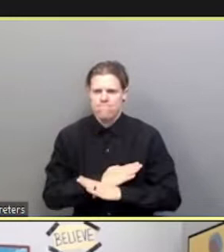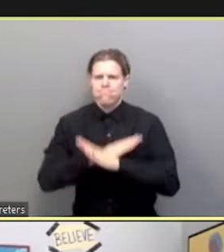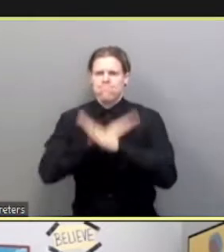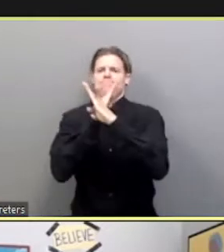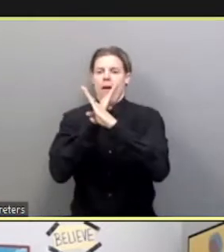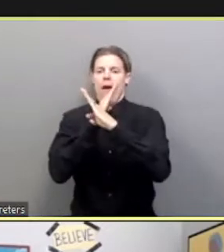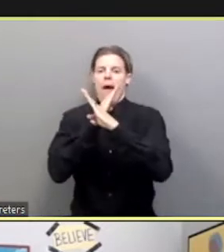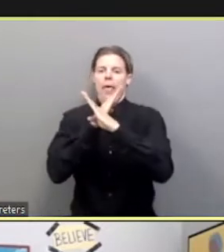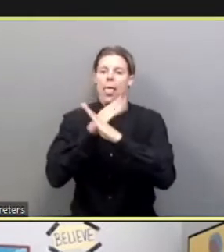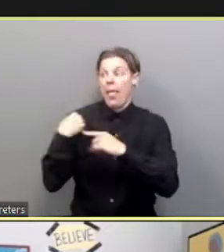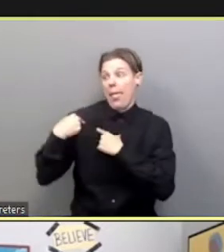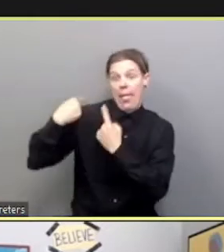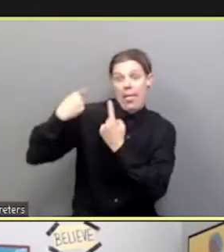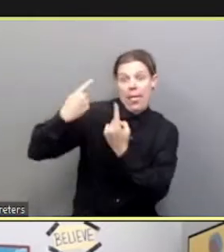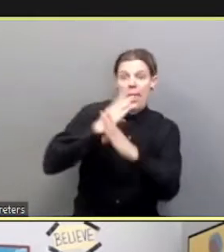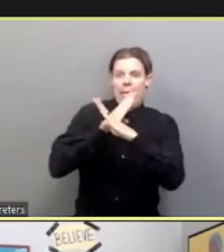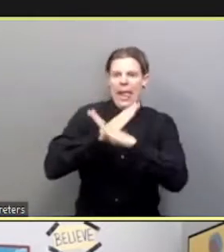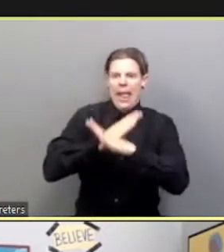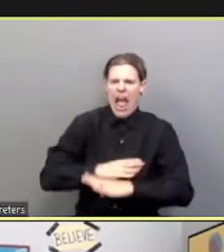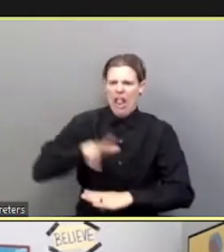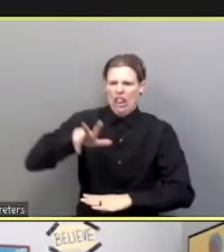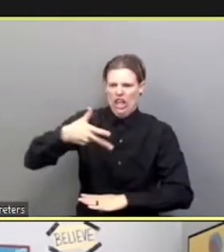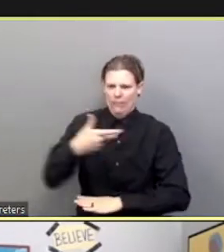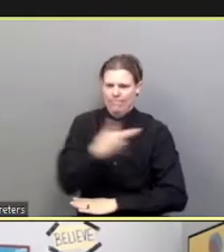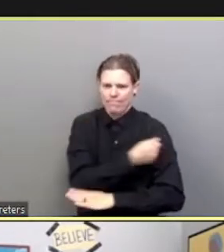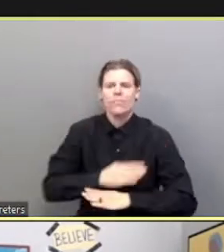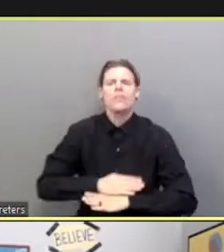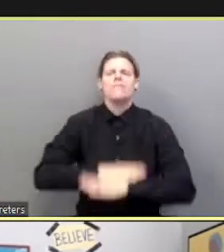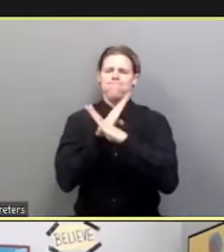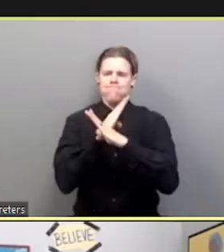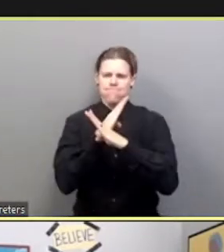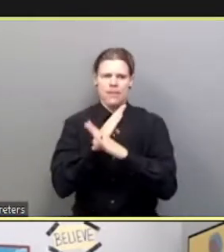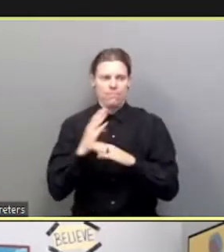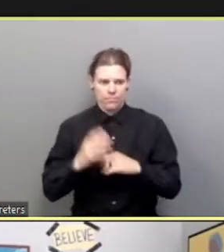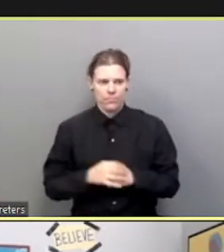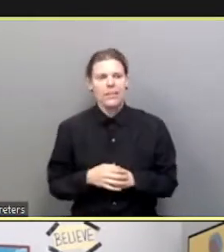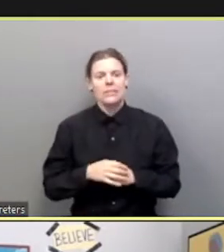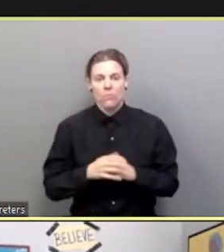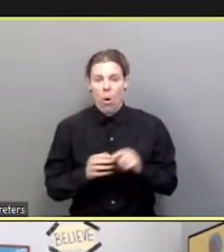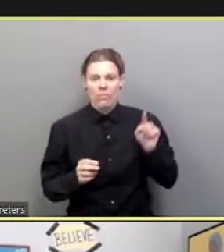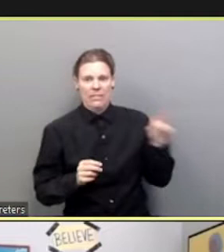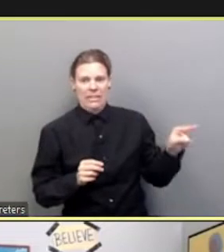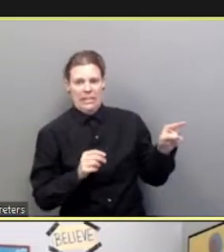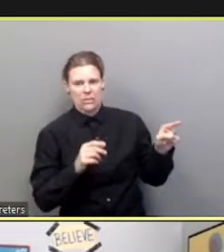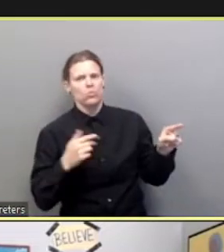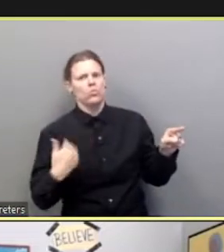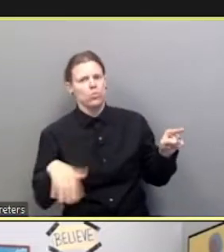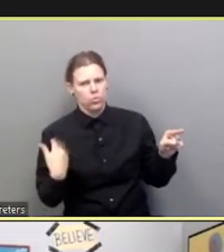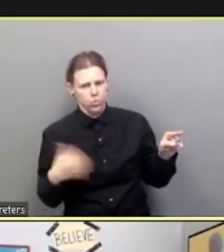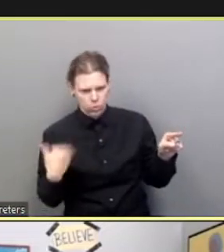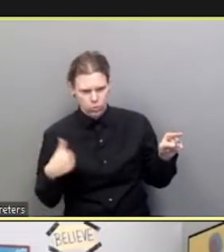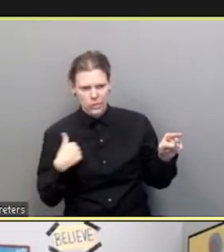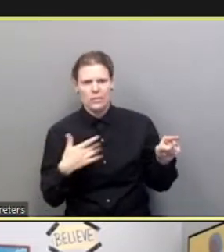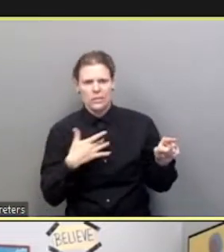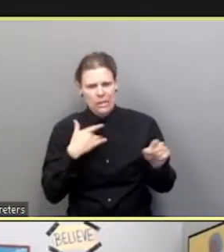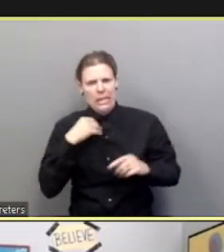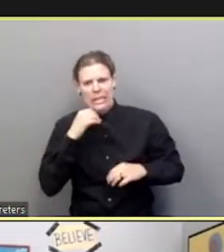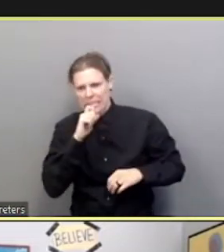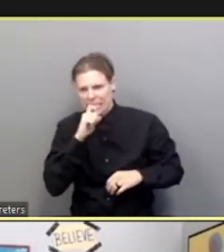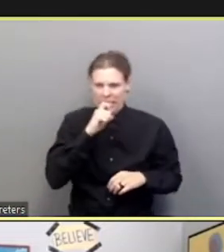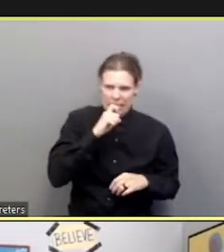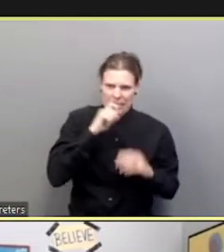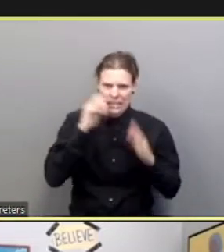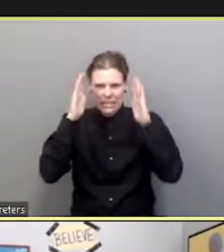One of the things that is really, really worrisome to us, and we are very, very worried and concerned right now, is that if you see on